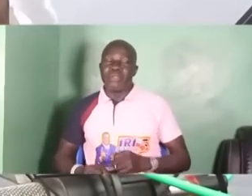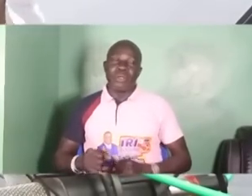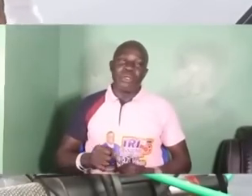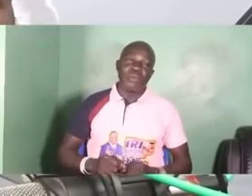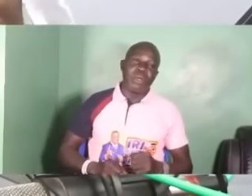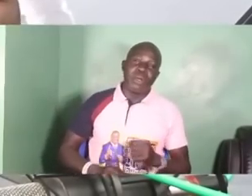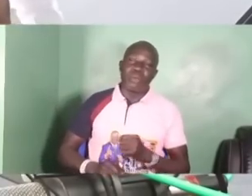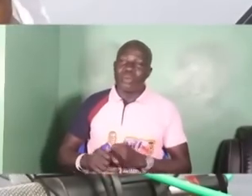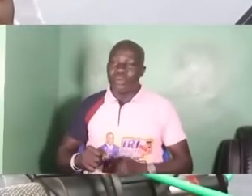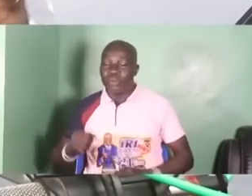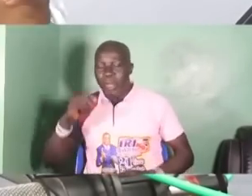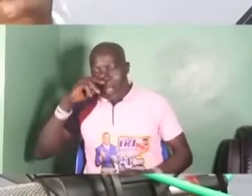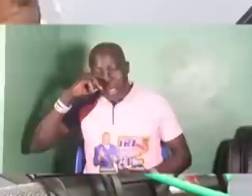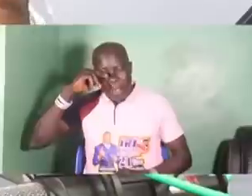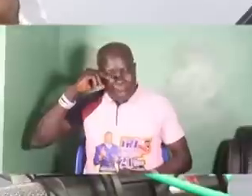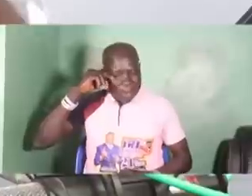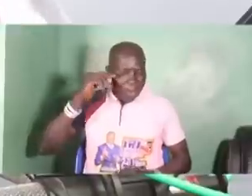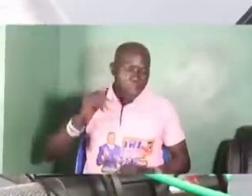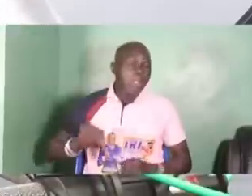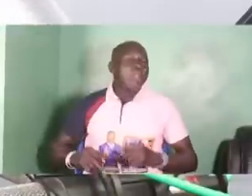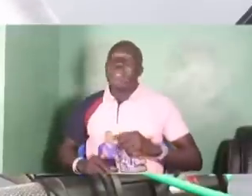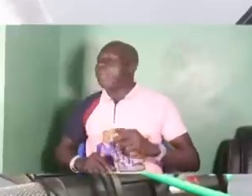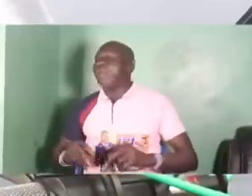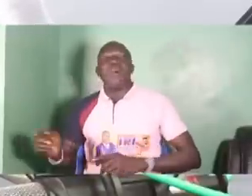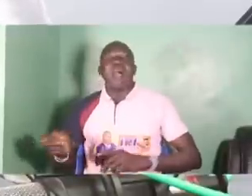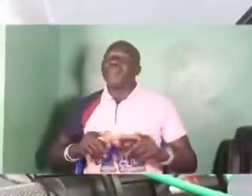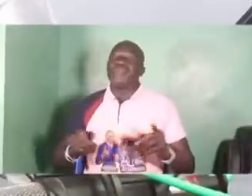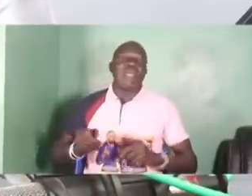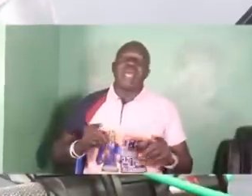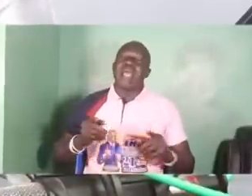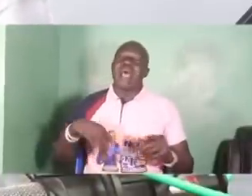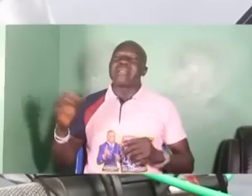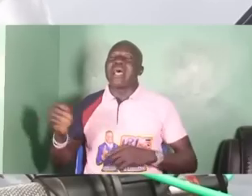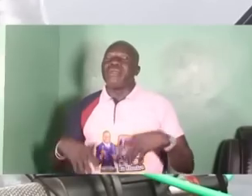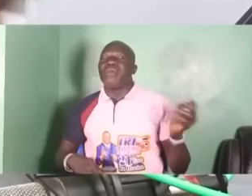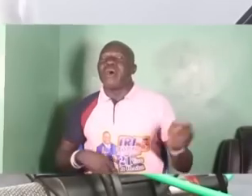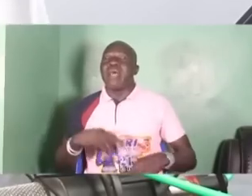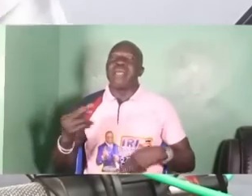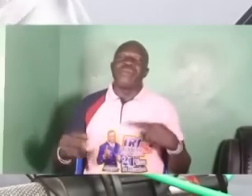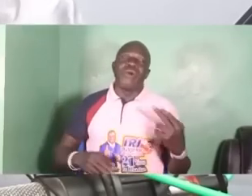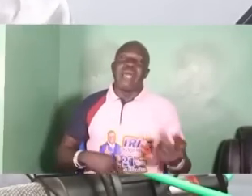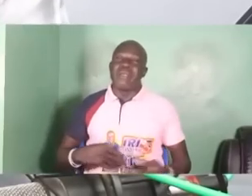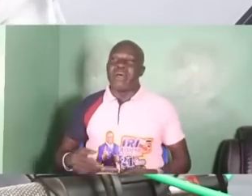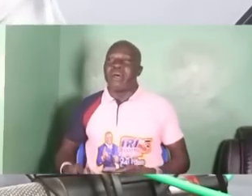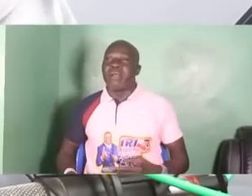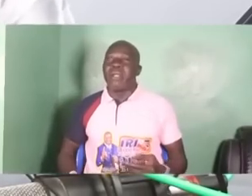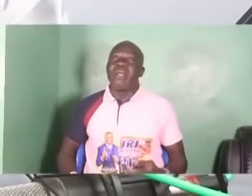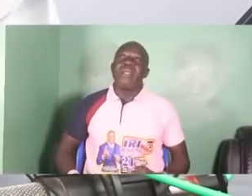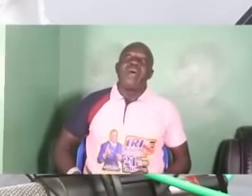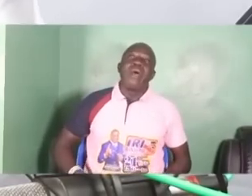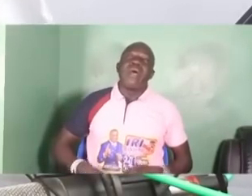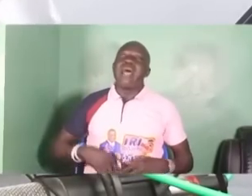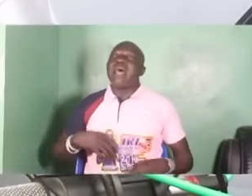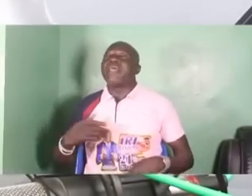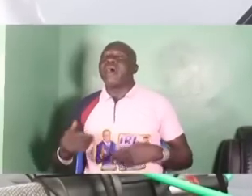Eyi to ti ma oluwa Le ba nu je ta ta Eyo eyo